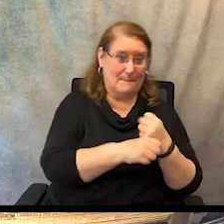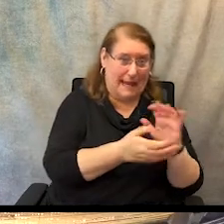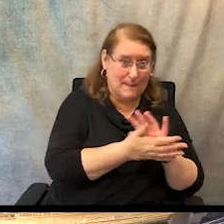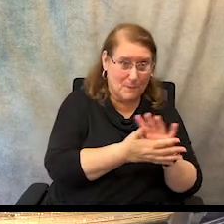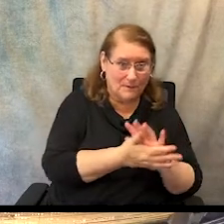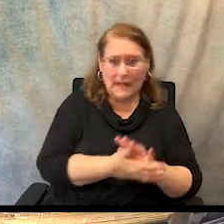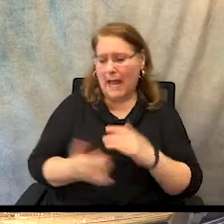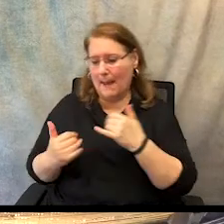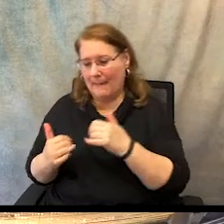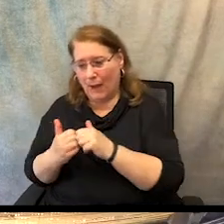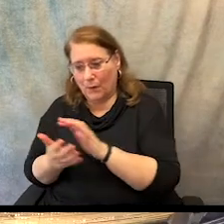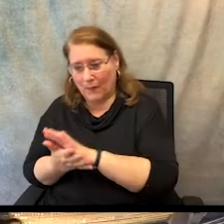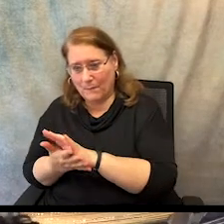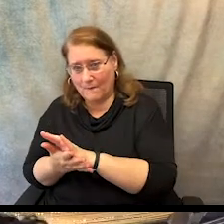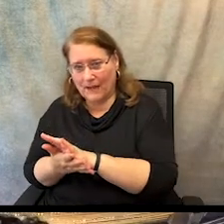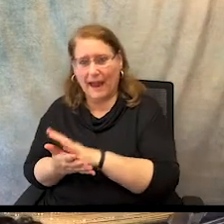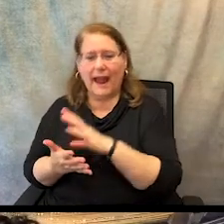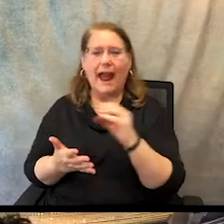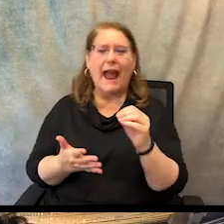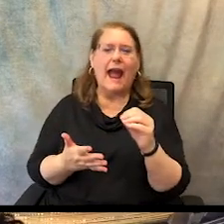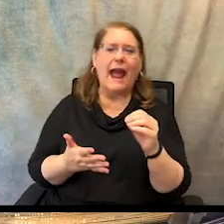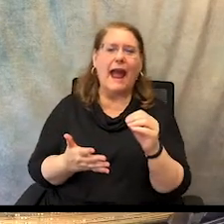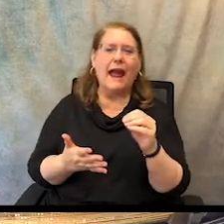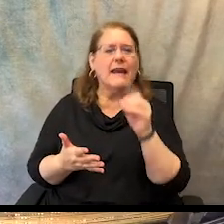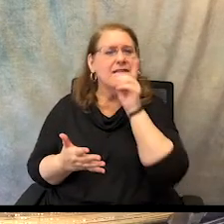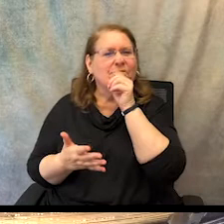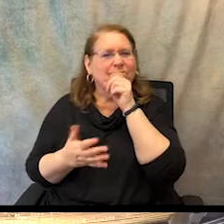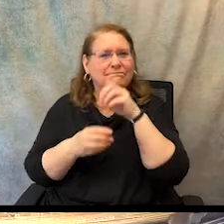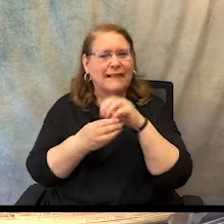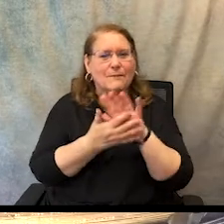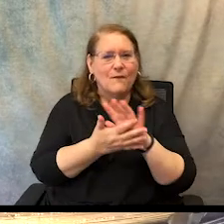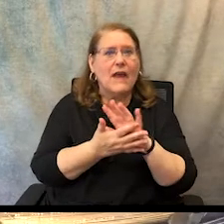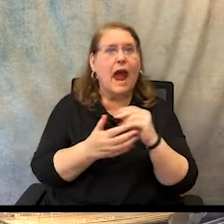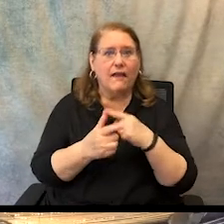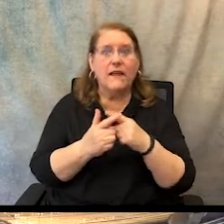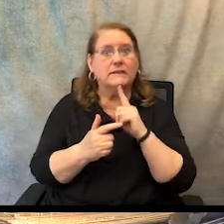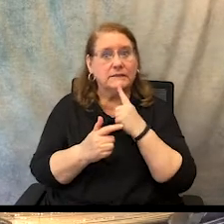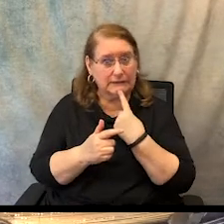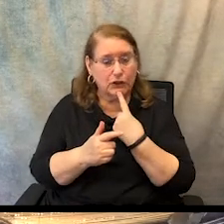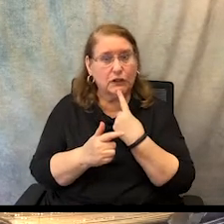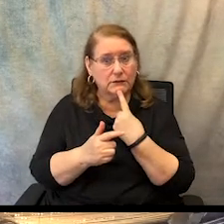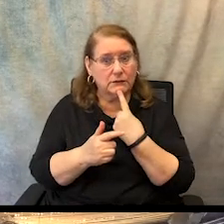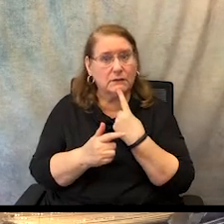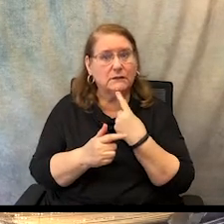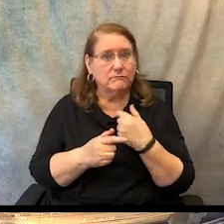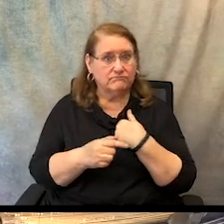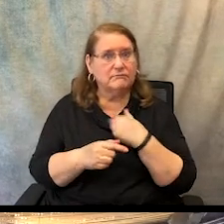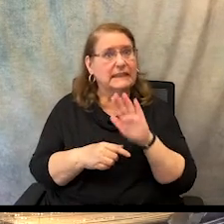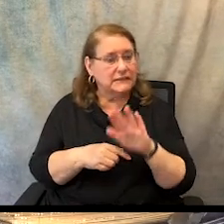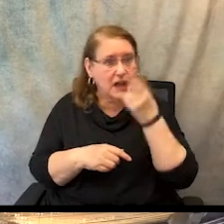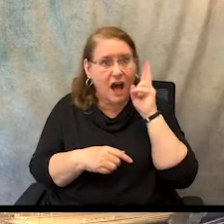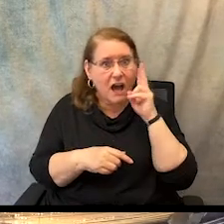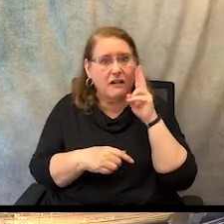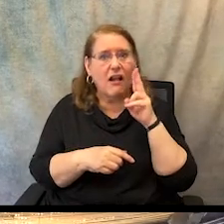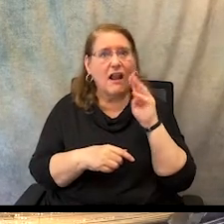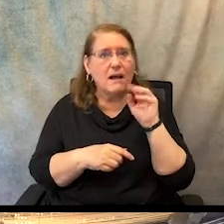making movie. We are just playing now the movie. And then we are very seriously. He was Sarhad. I was his uncle